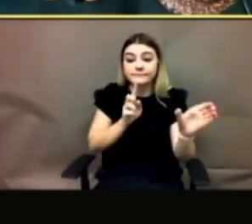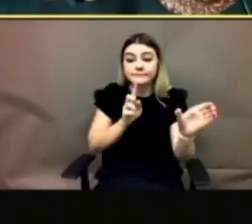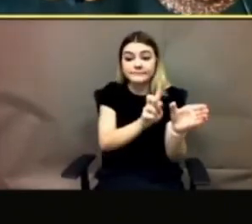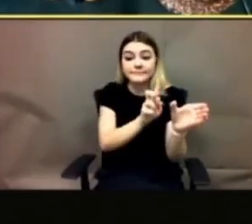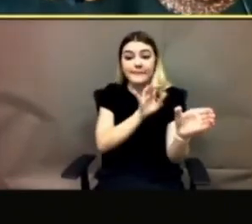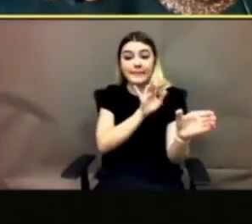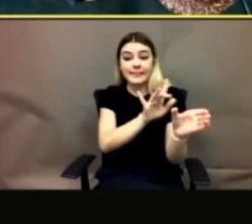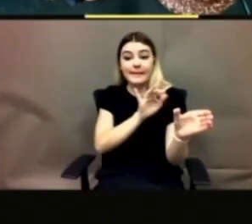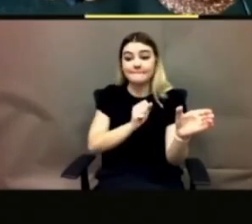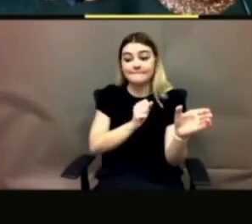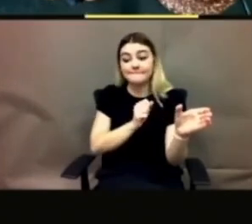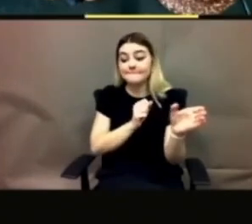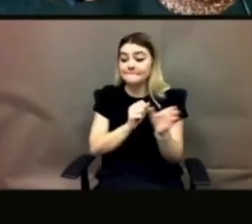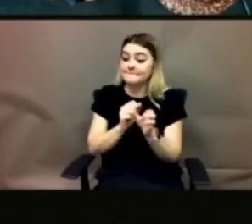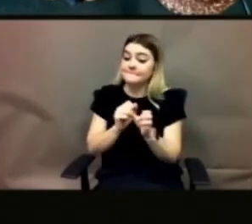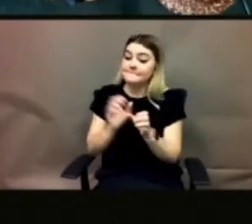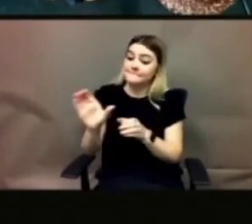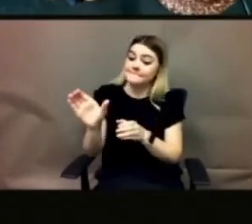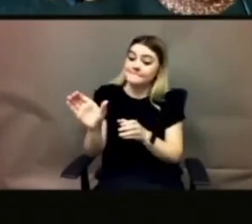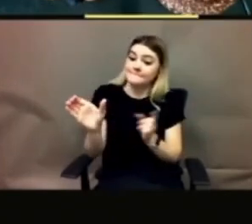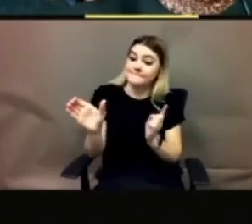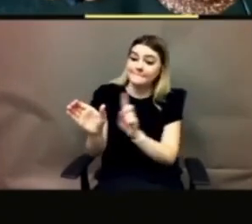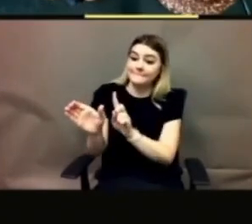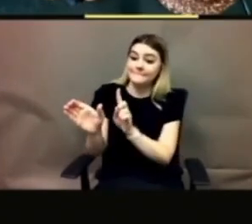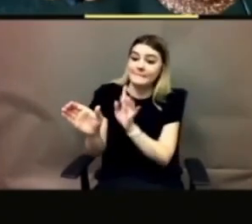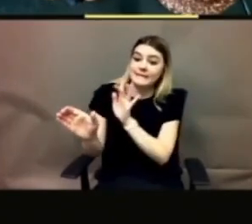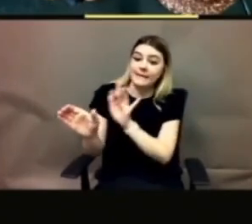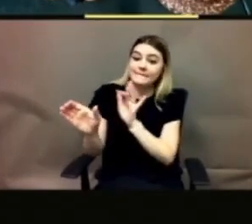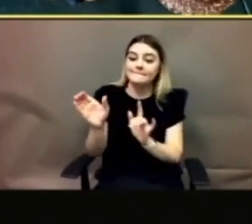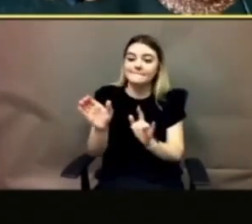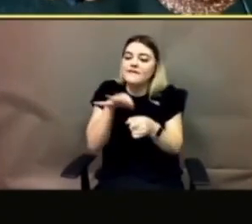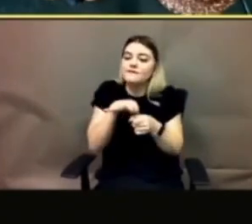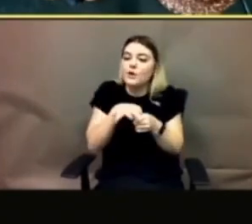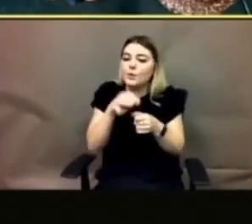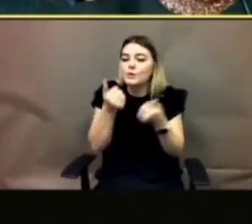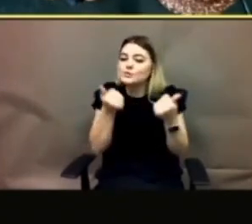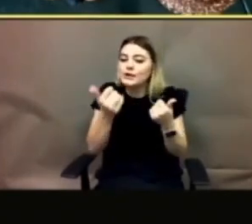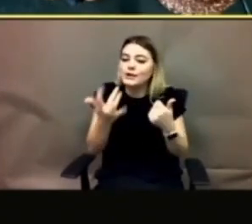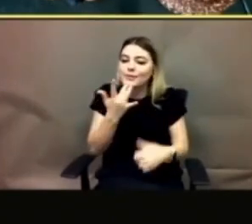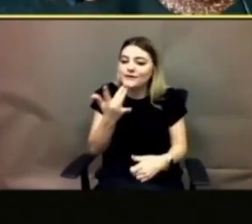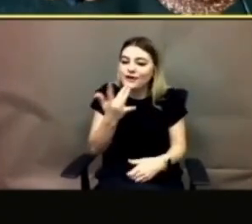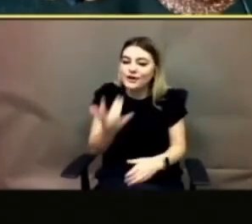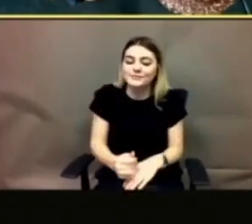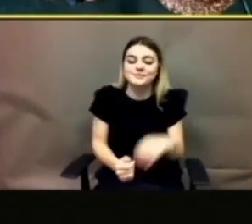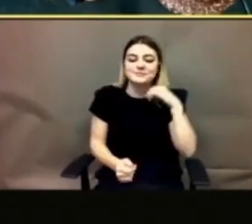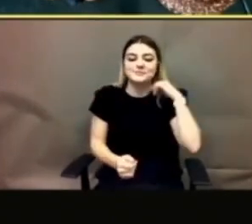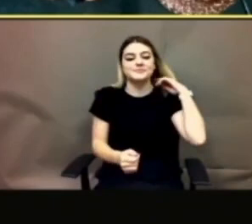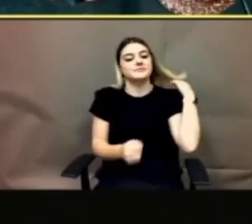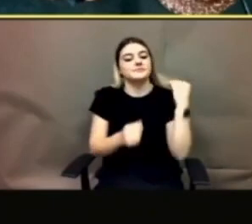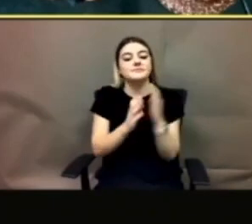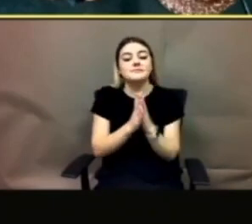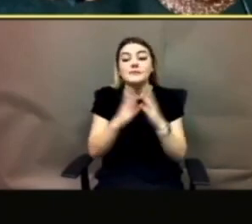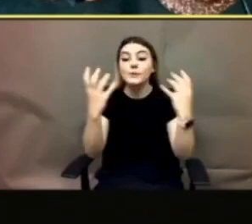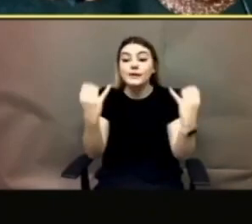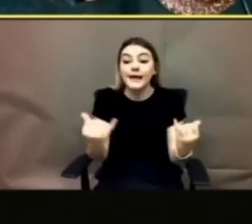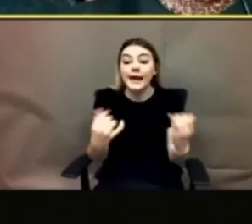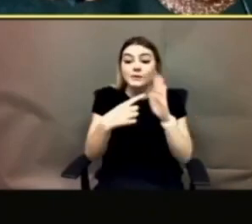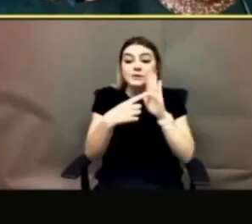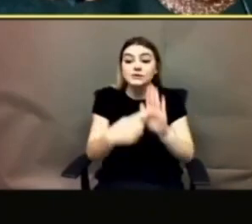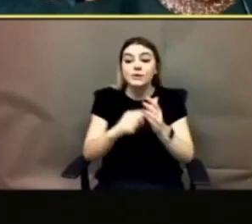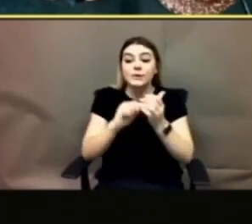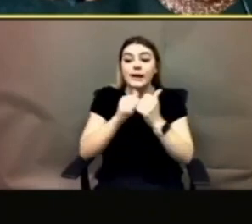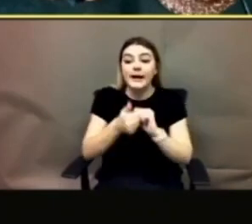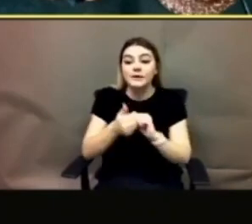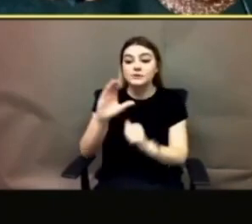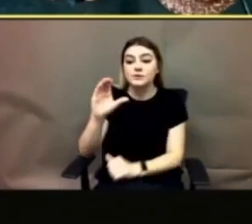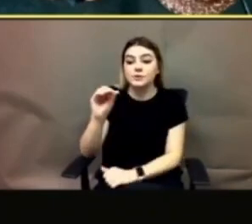whatever. Well, Foxes versus bears. Let's show now. Yeah, show us how to code it. Like this counter app where